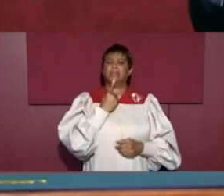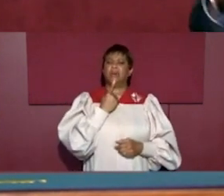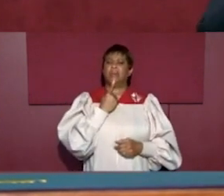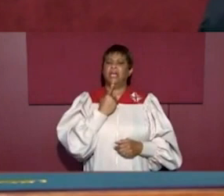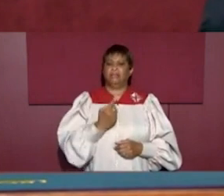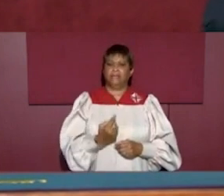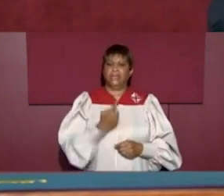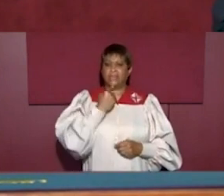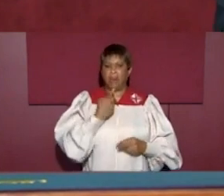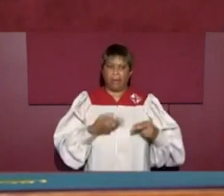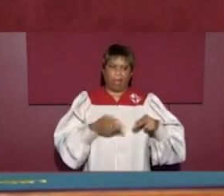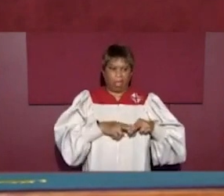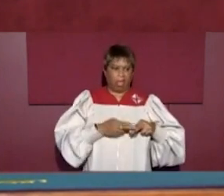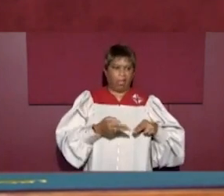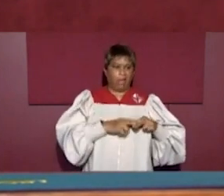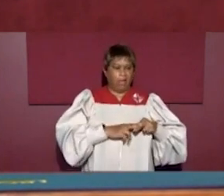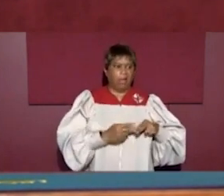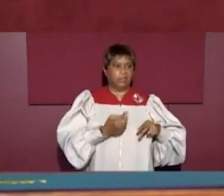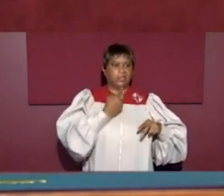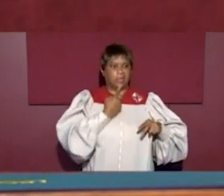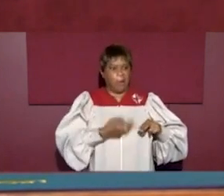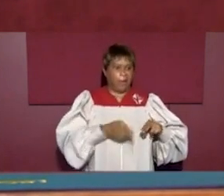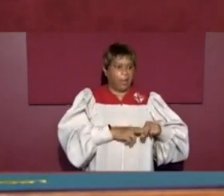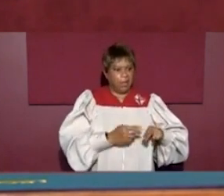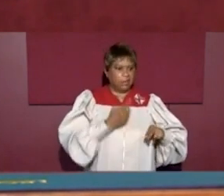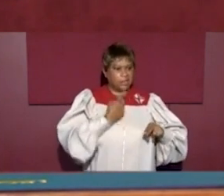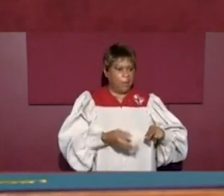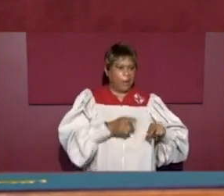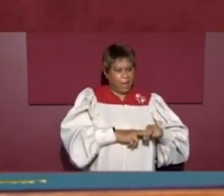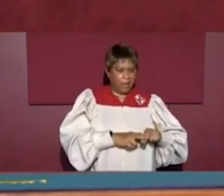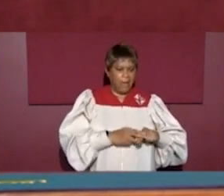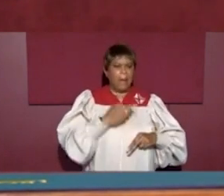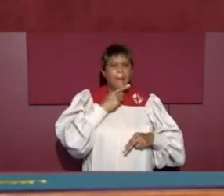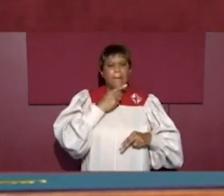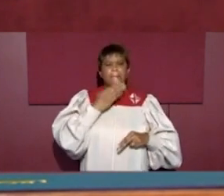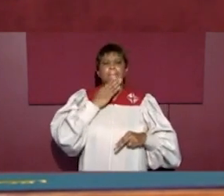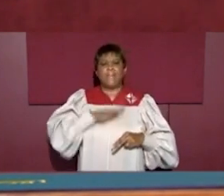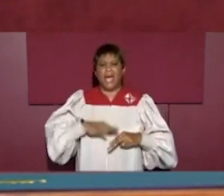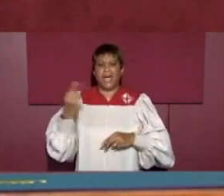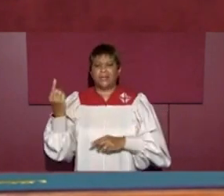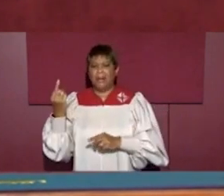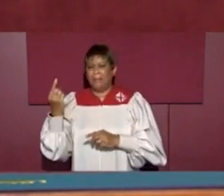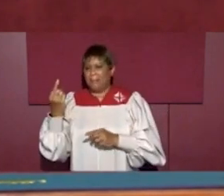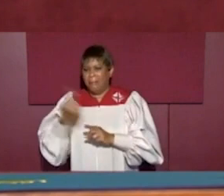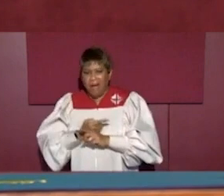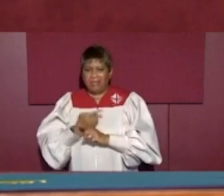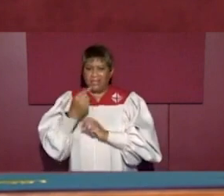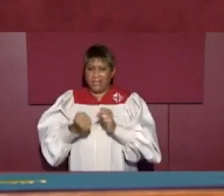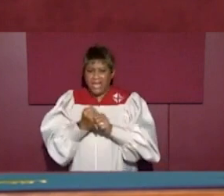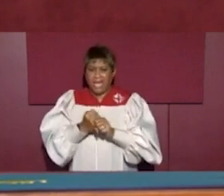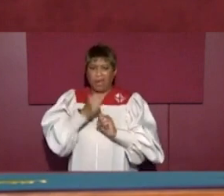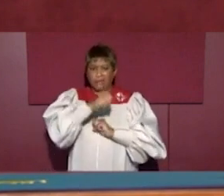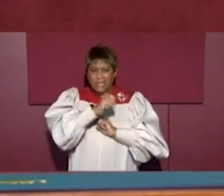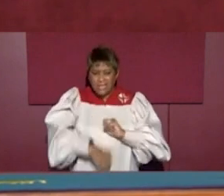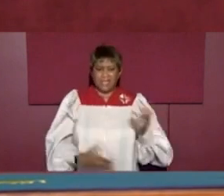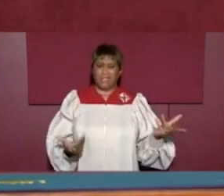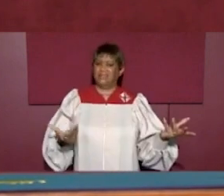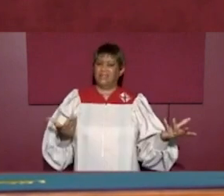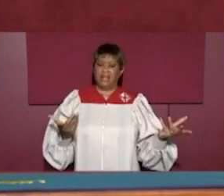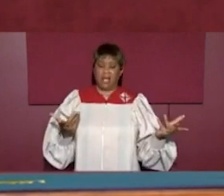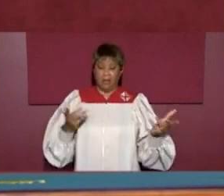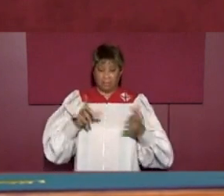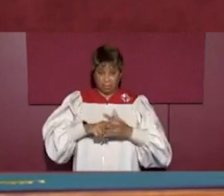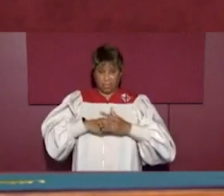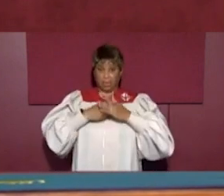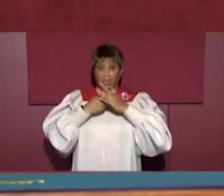on top of each other. You know, a bad week turns into a bad month, it turns into a bad year, it turns into just a bad season. And when it